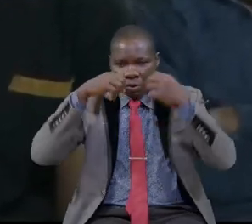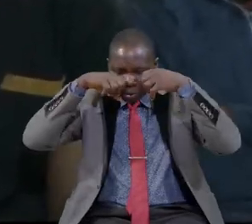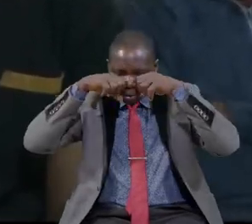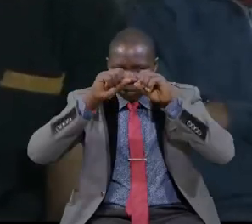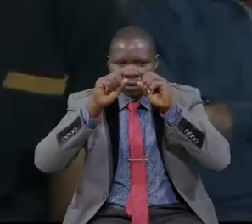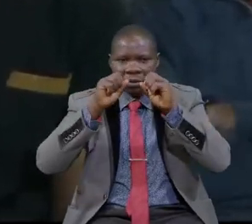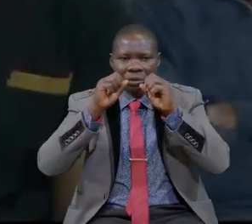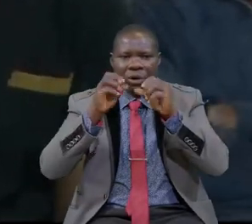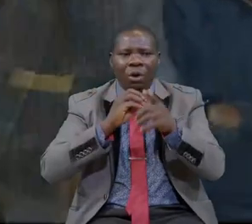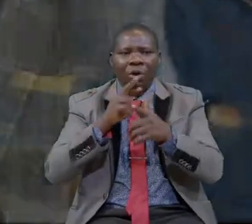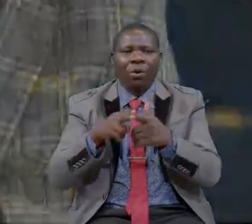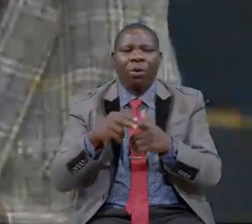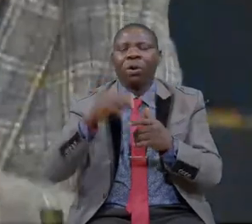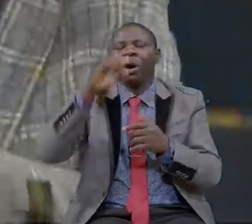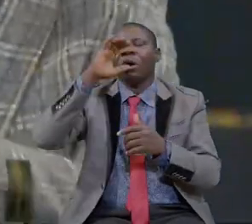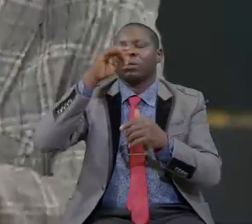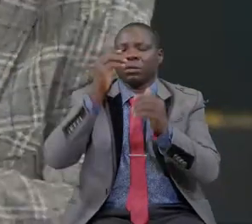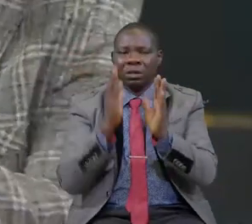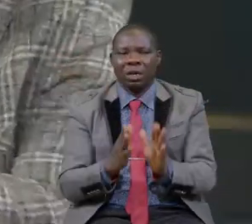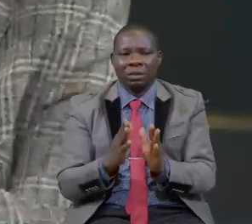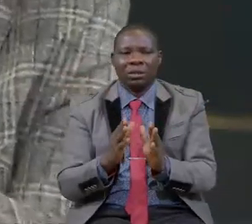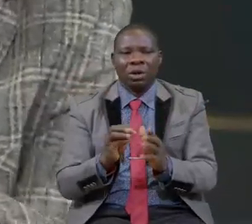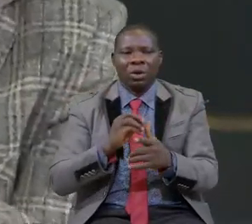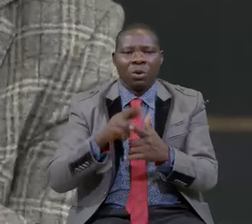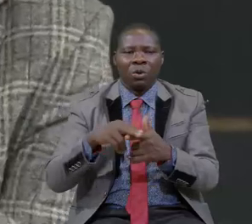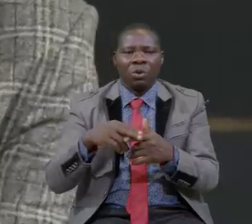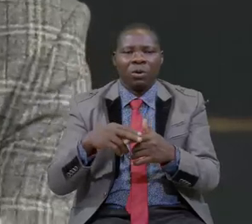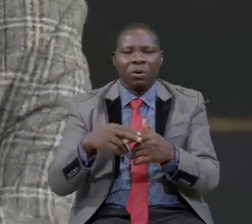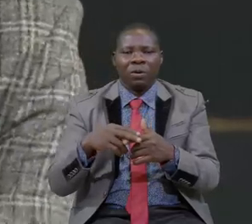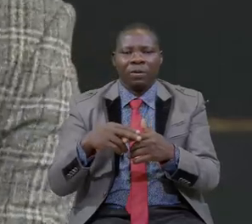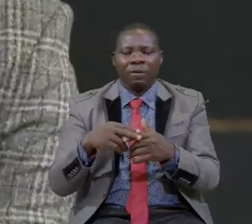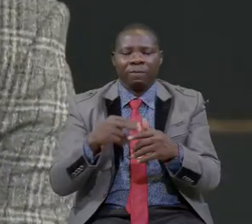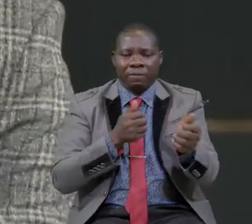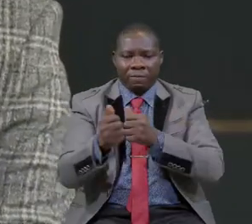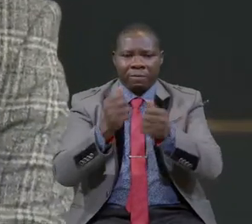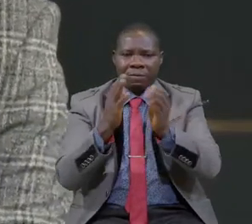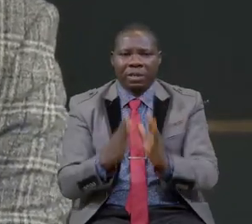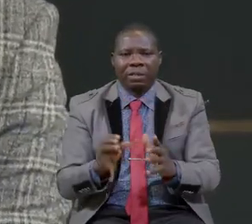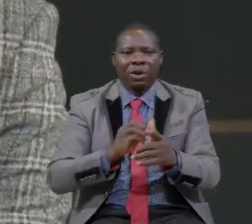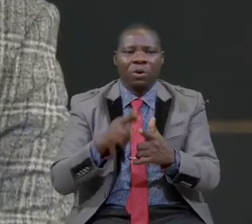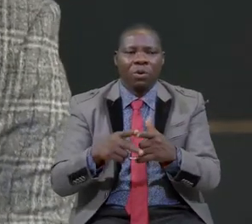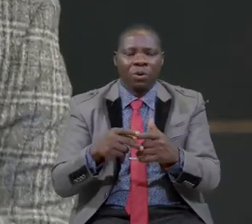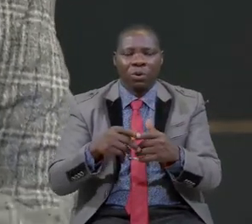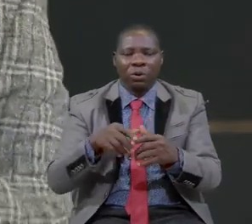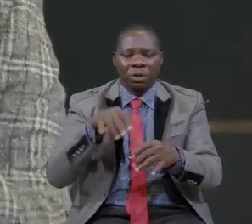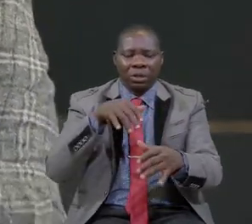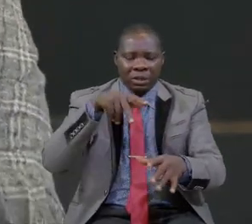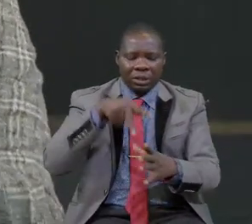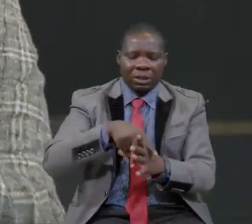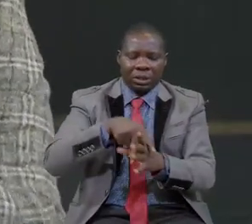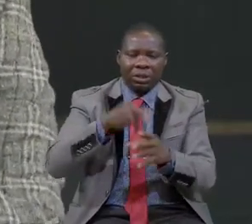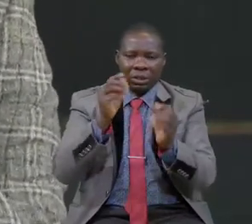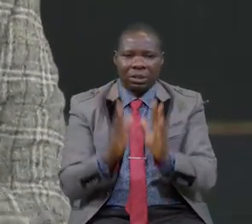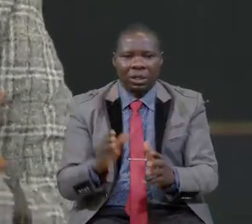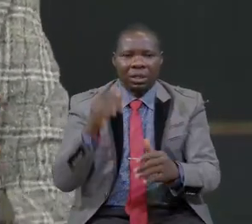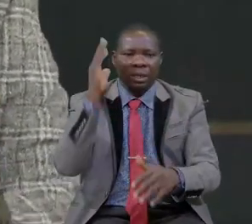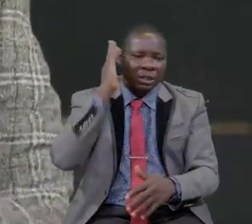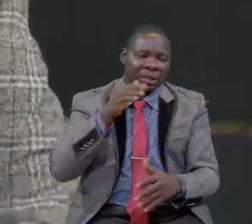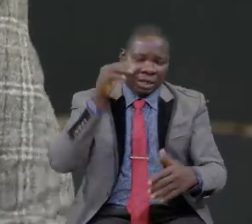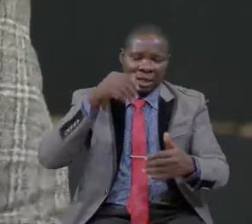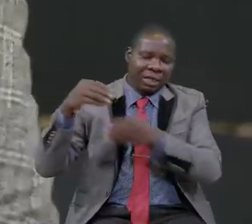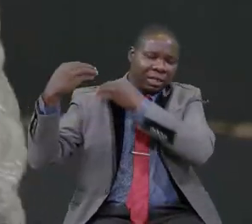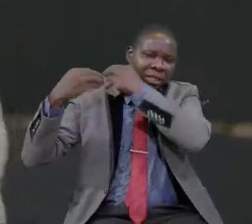no drunkards, no revilers, no extortioners shall inherit, none